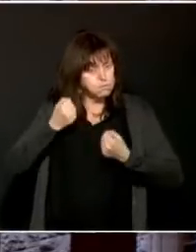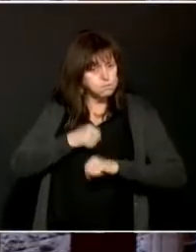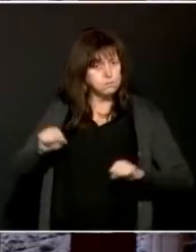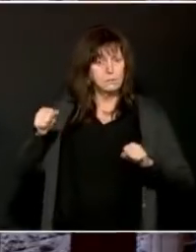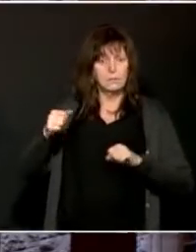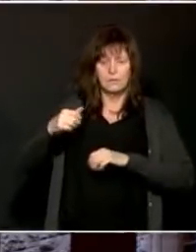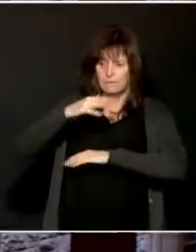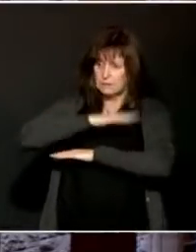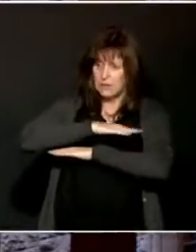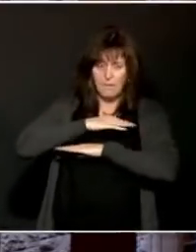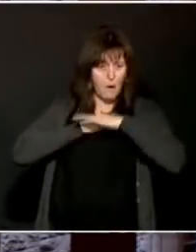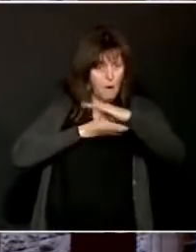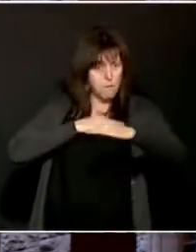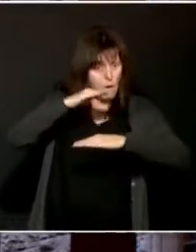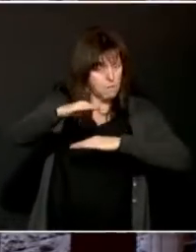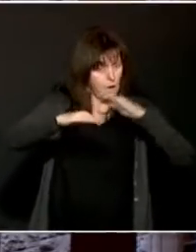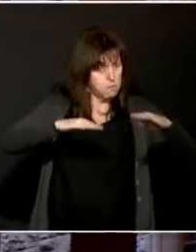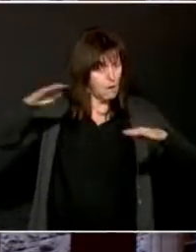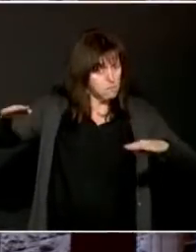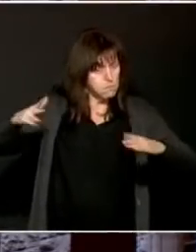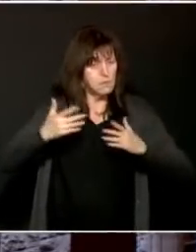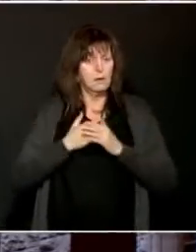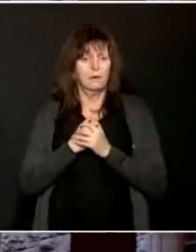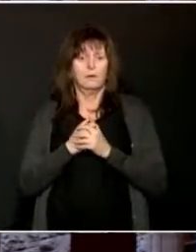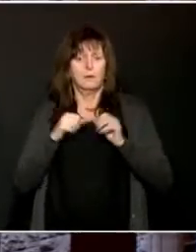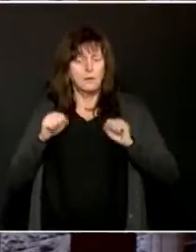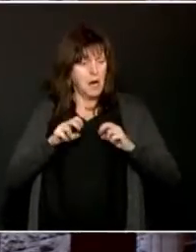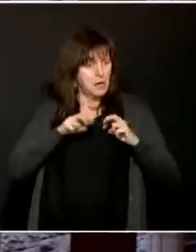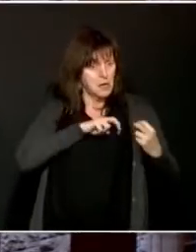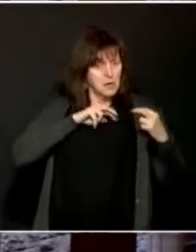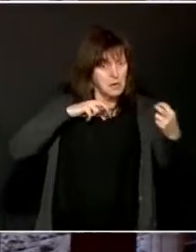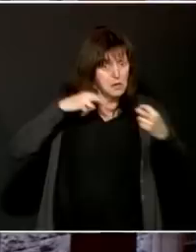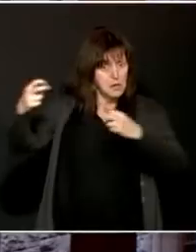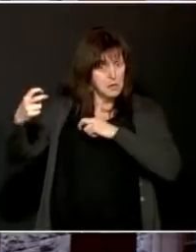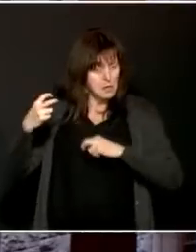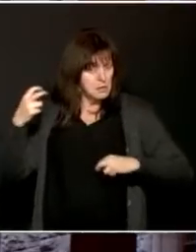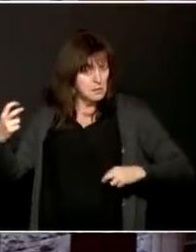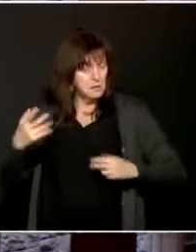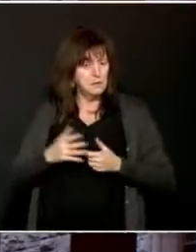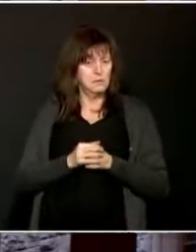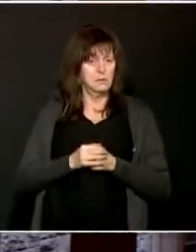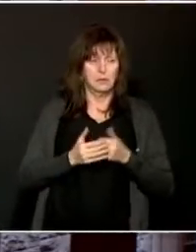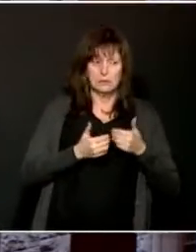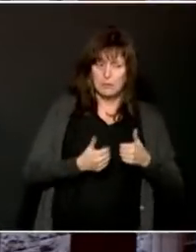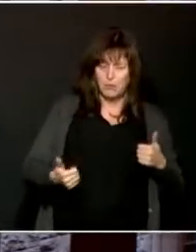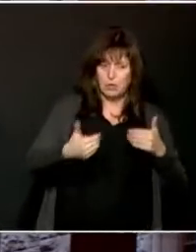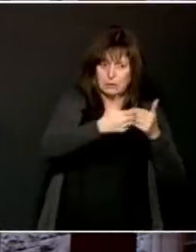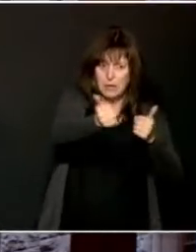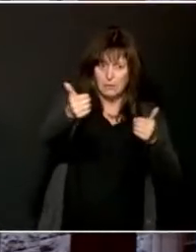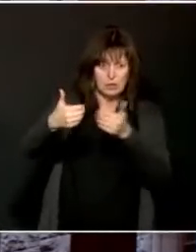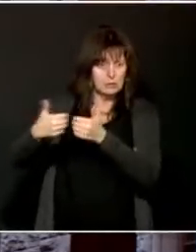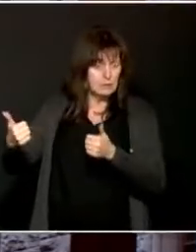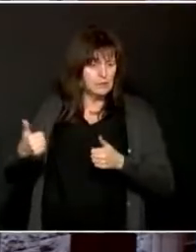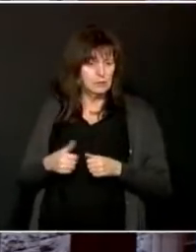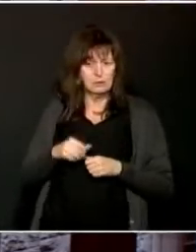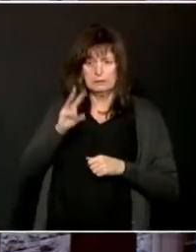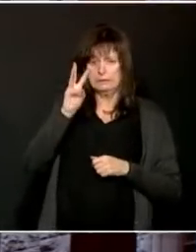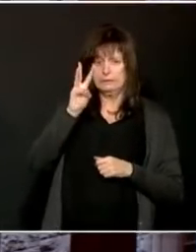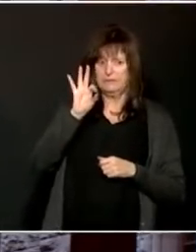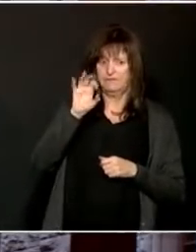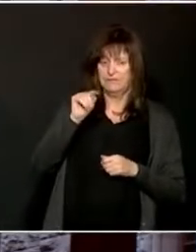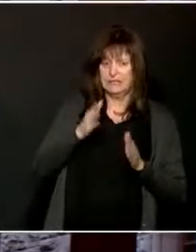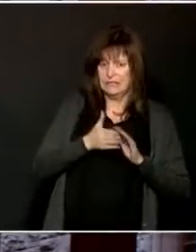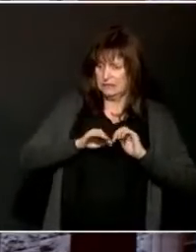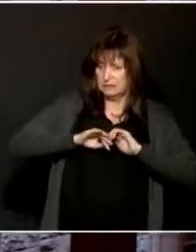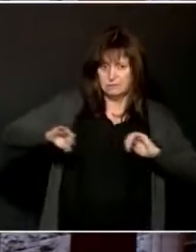their dinner or their meal or whatever, and their separate table by table is 6 foot distance, and you can imagine some places have